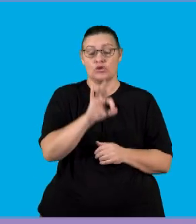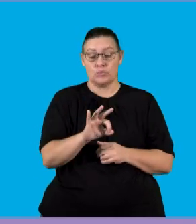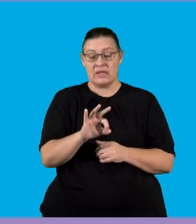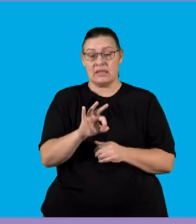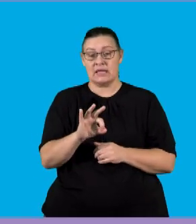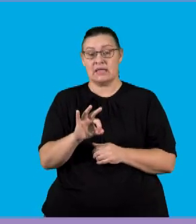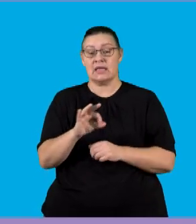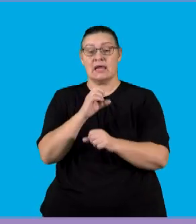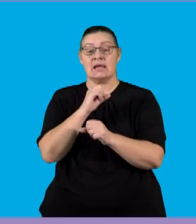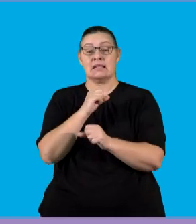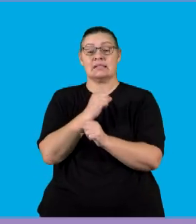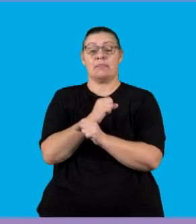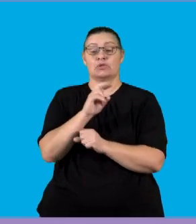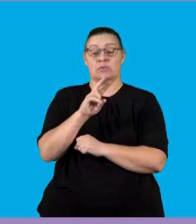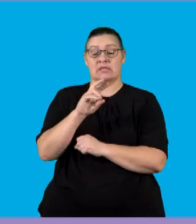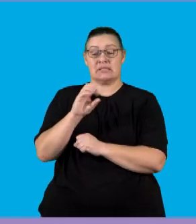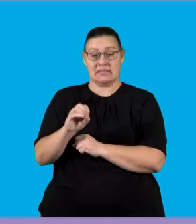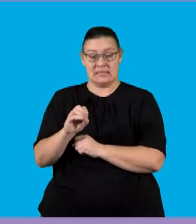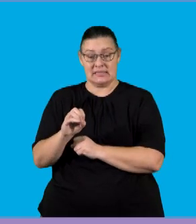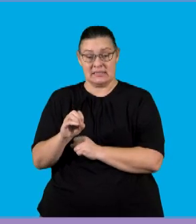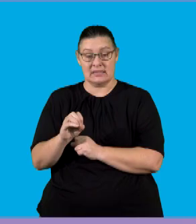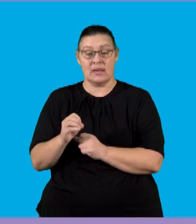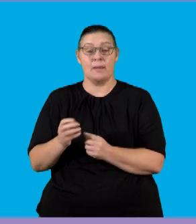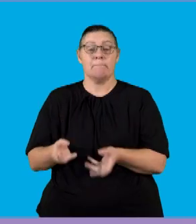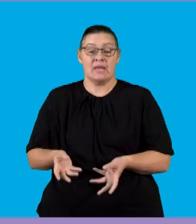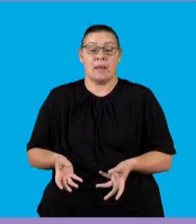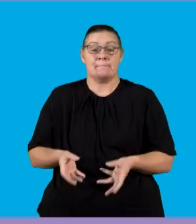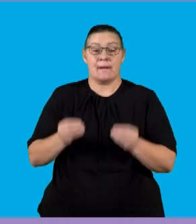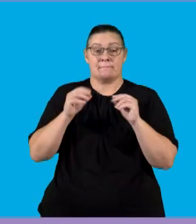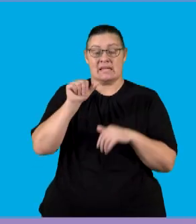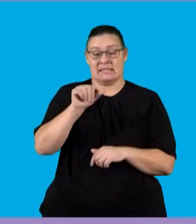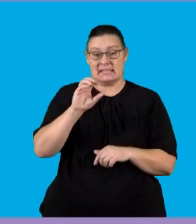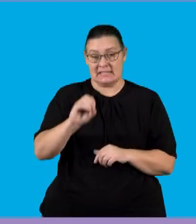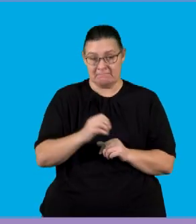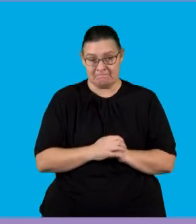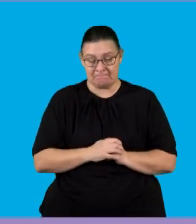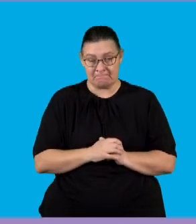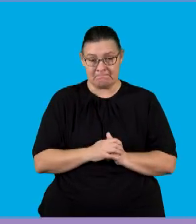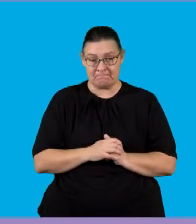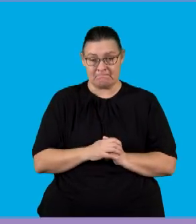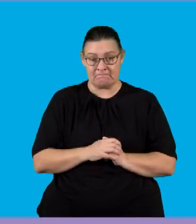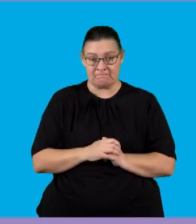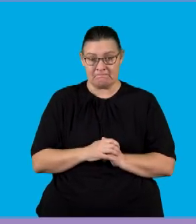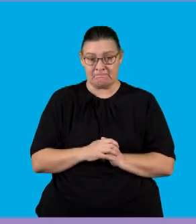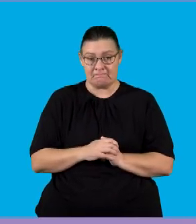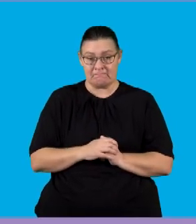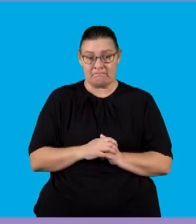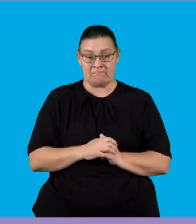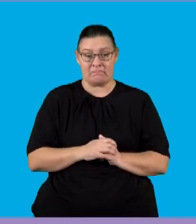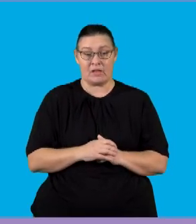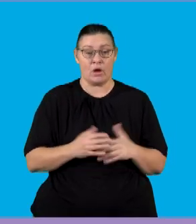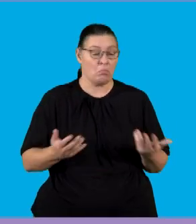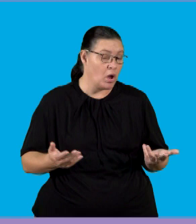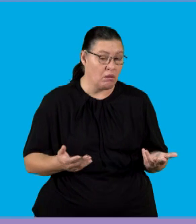the 20th term, that is going to be our 20 multiplied by 3, and that of course gives us a